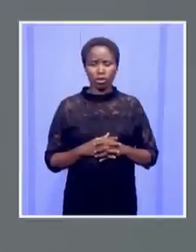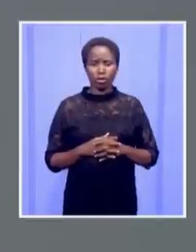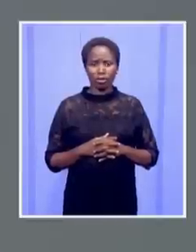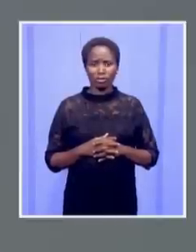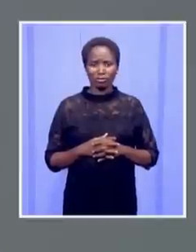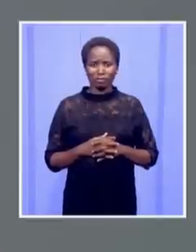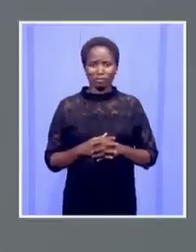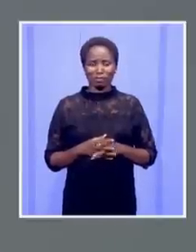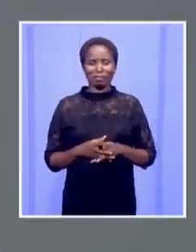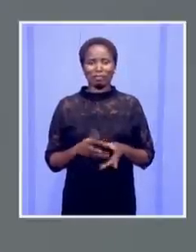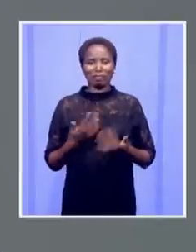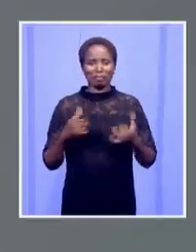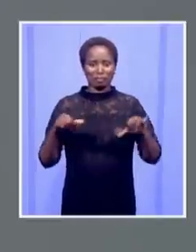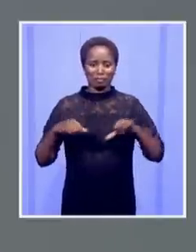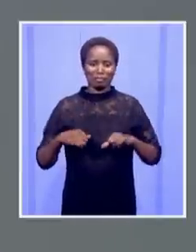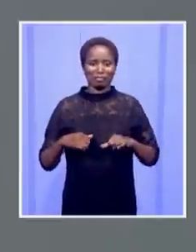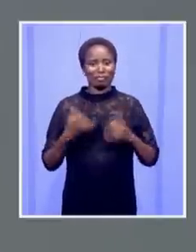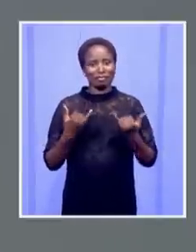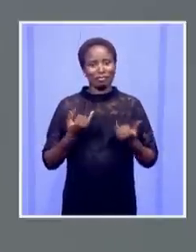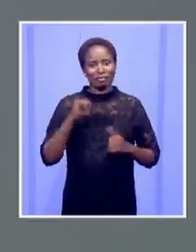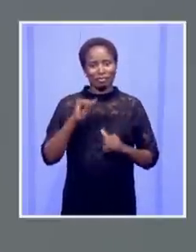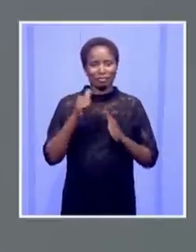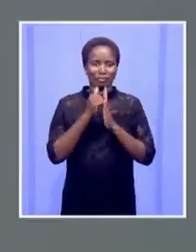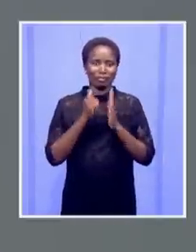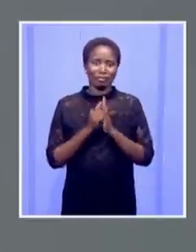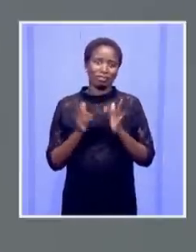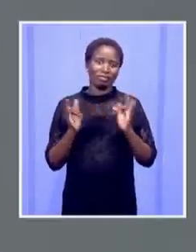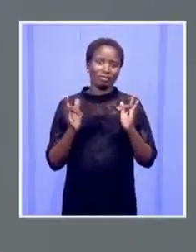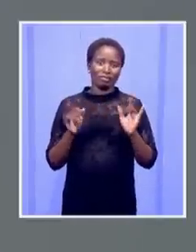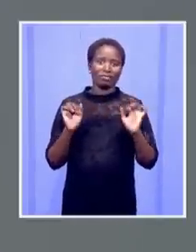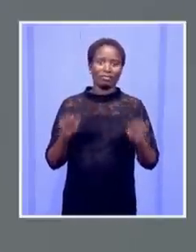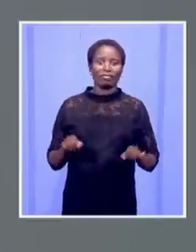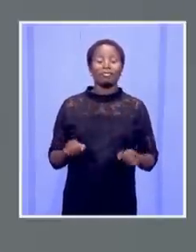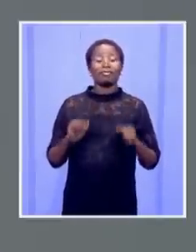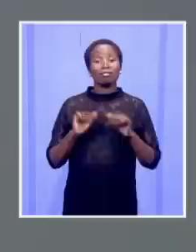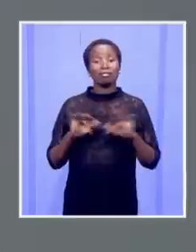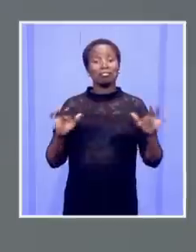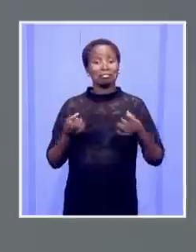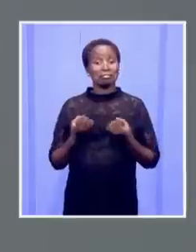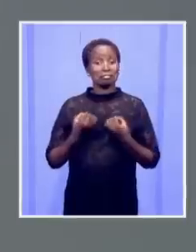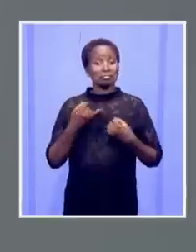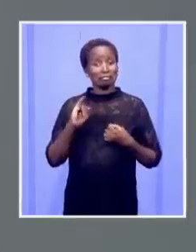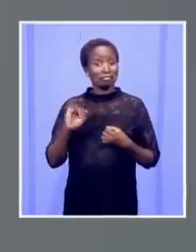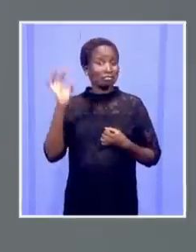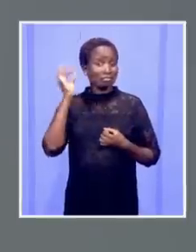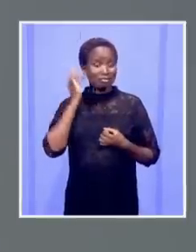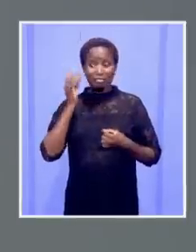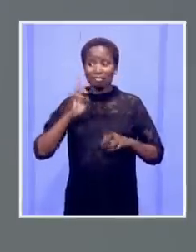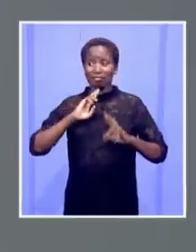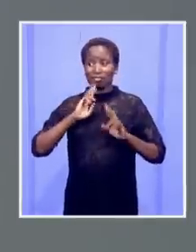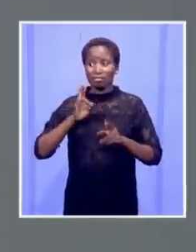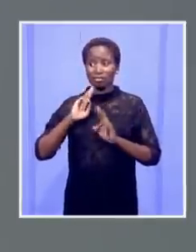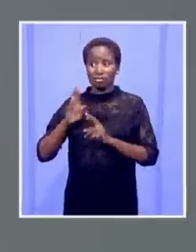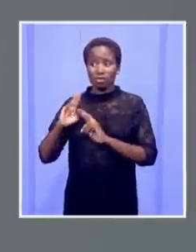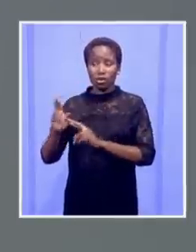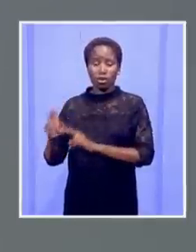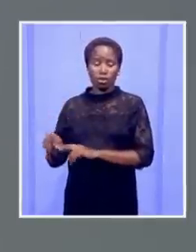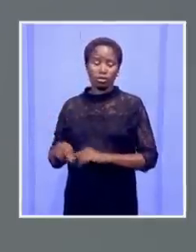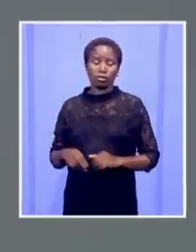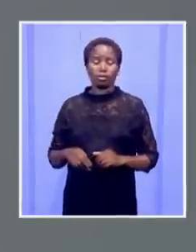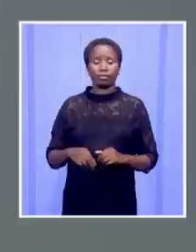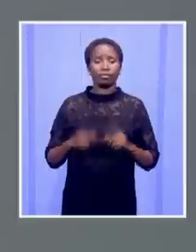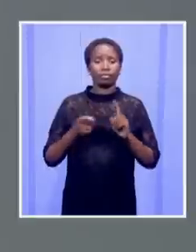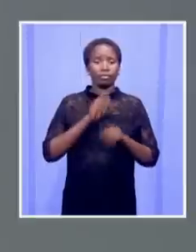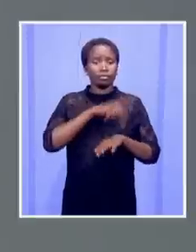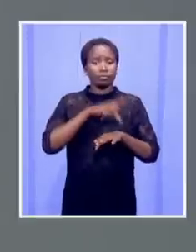Welcome back. You're still watching The Agenda. We're getting loads of reaction to that report by the Parliamentary Section 89 panel. And we're asking you,